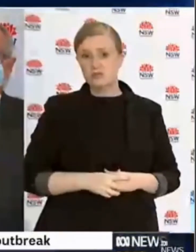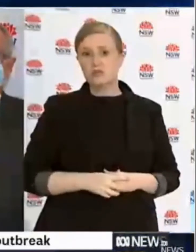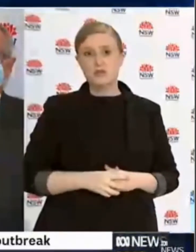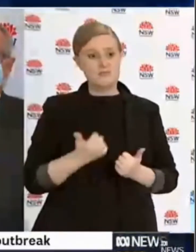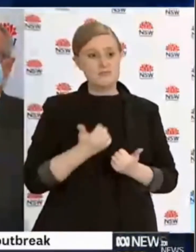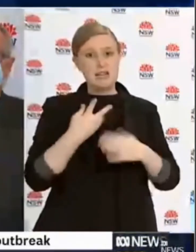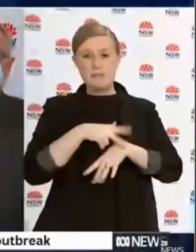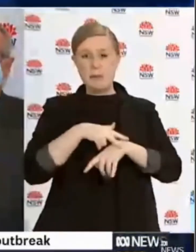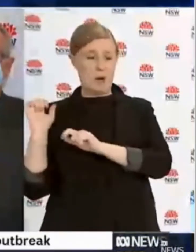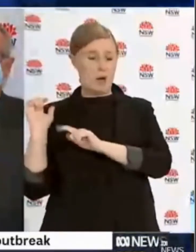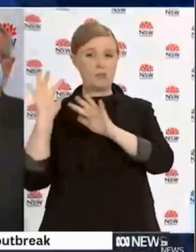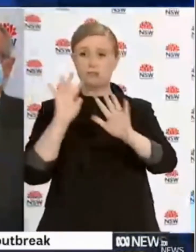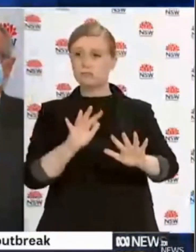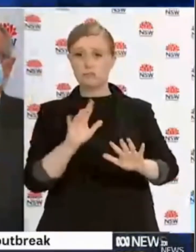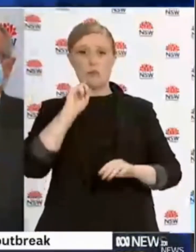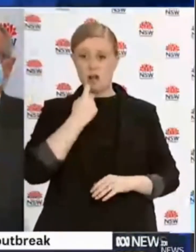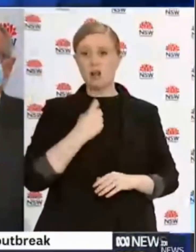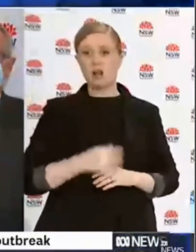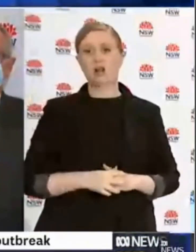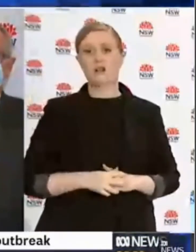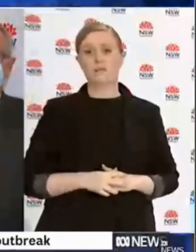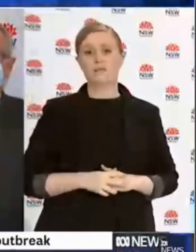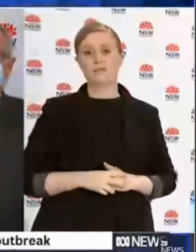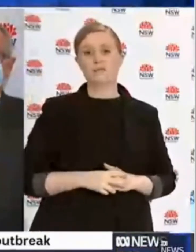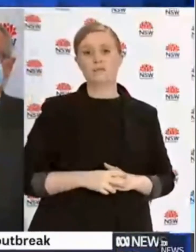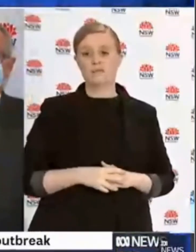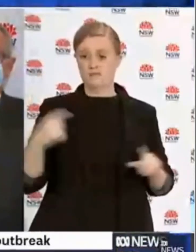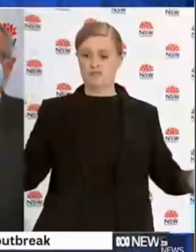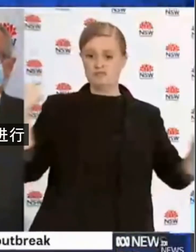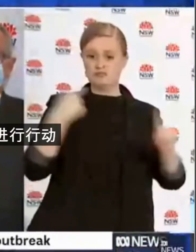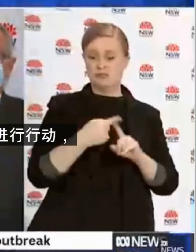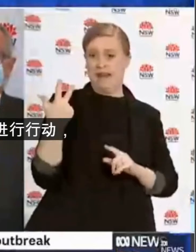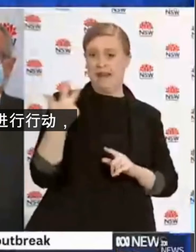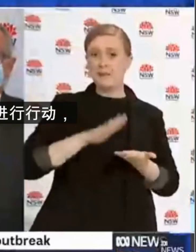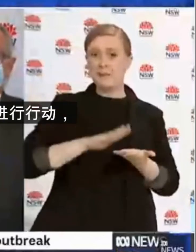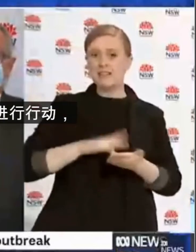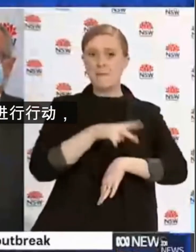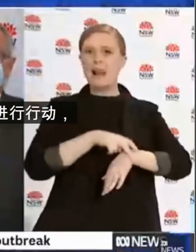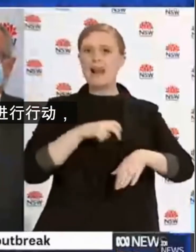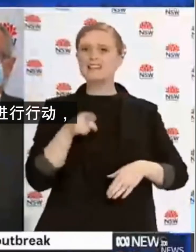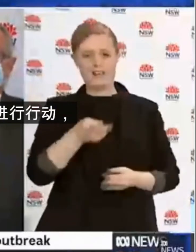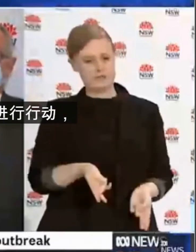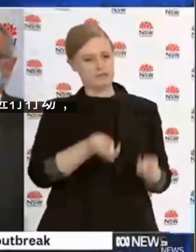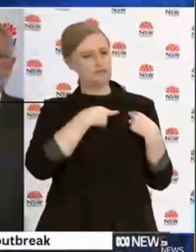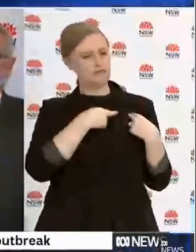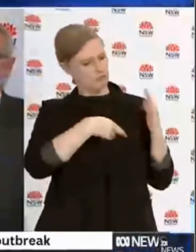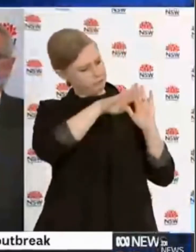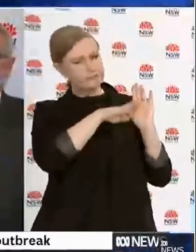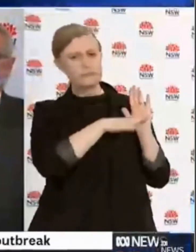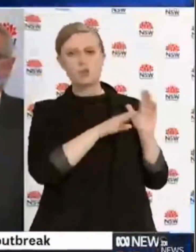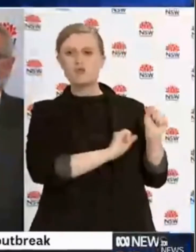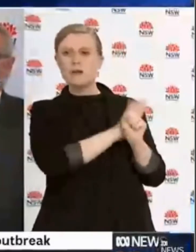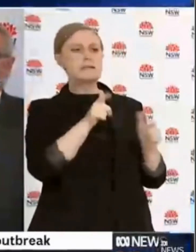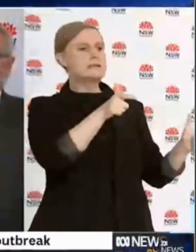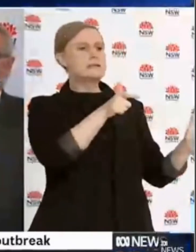have been engaging in delivering operations for the past 18 months under COVID conditions as well. So it's significant. And if we